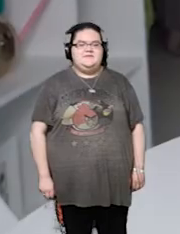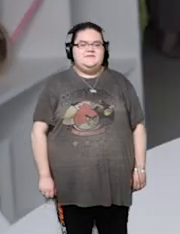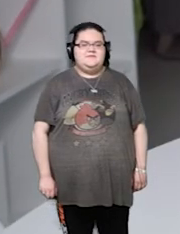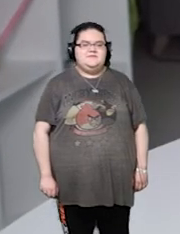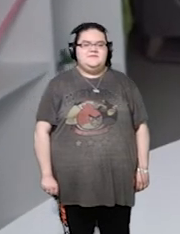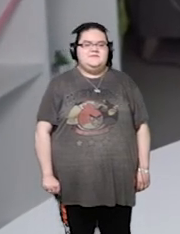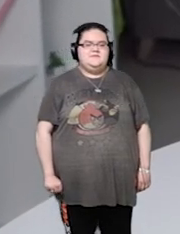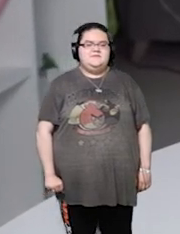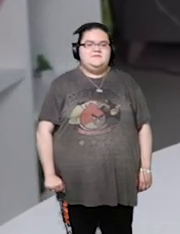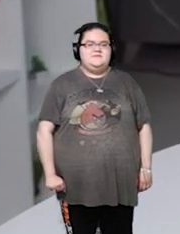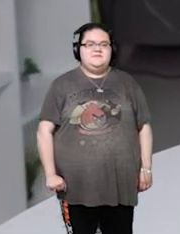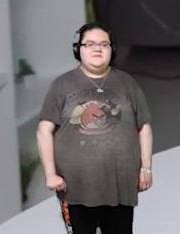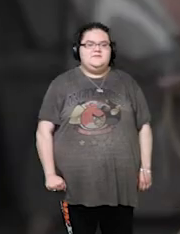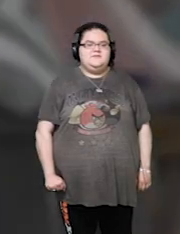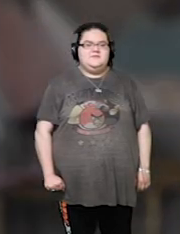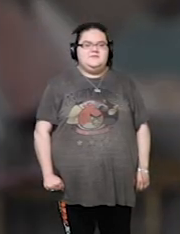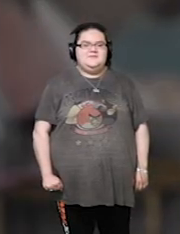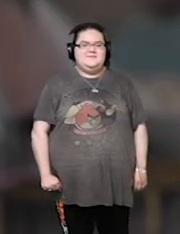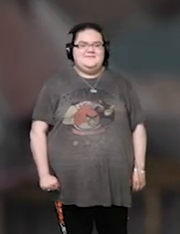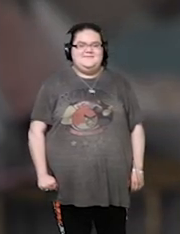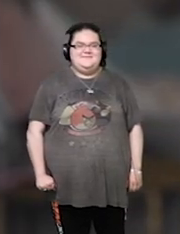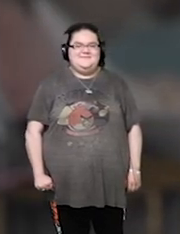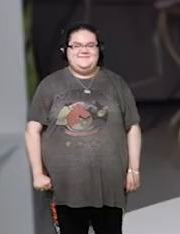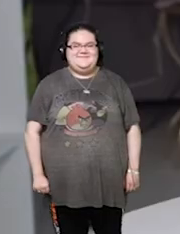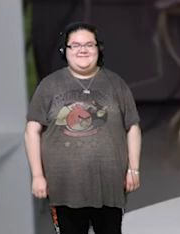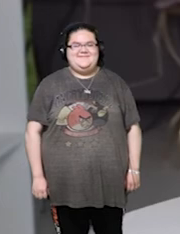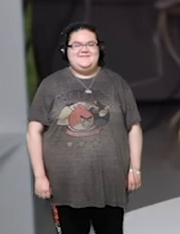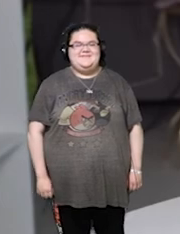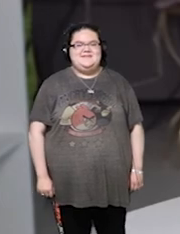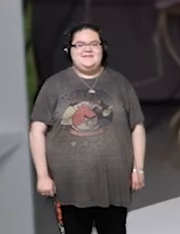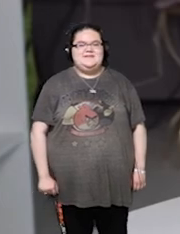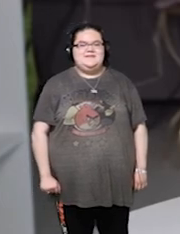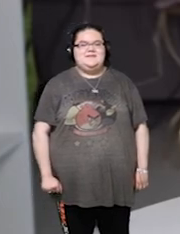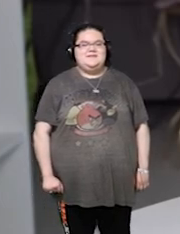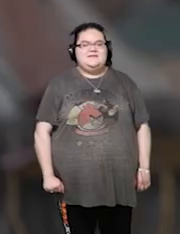perfume? Or female just small? Interesting shaped bottle. They're